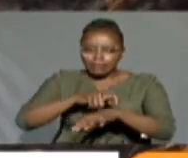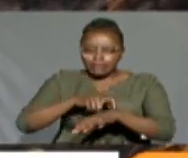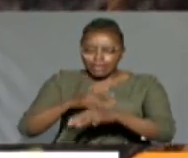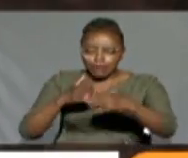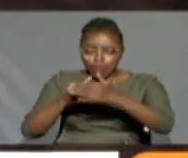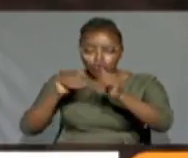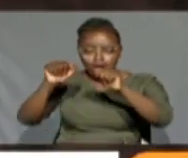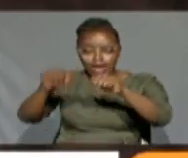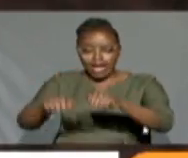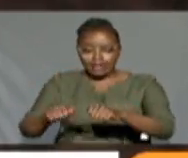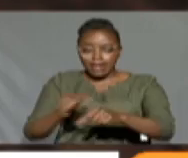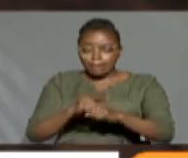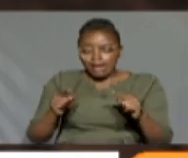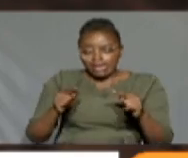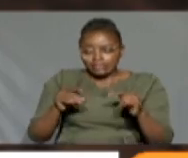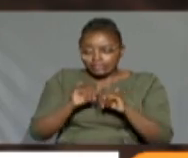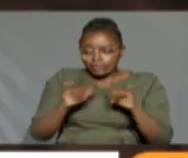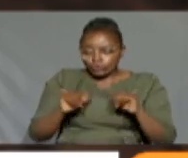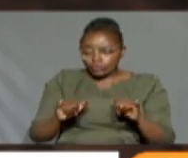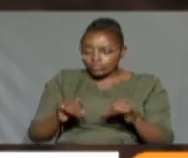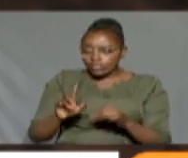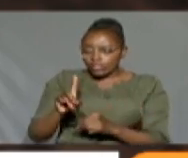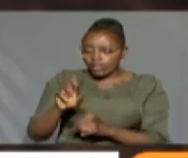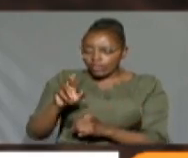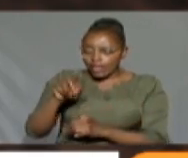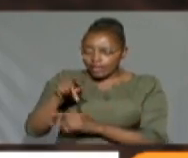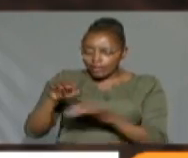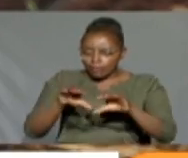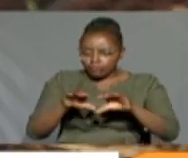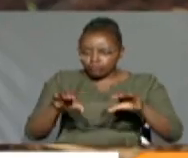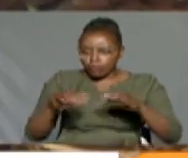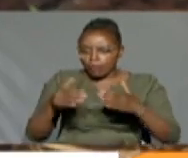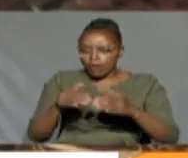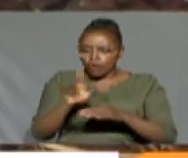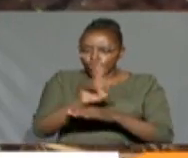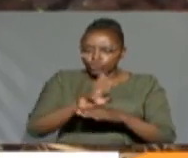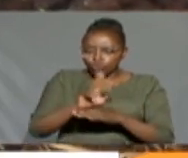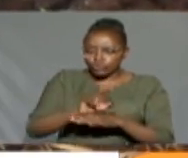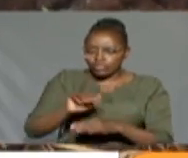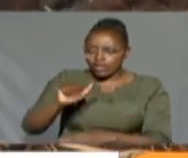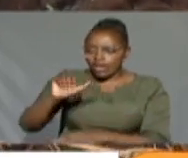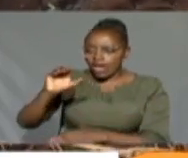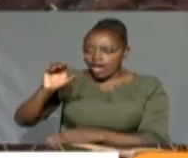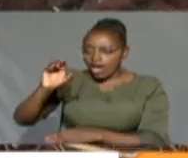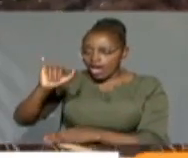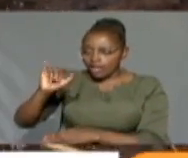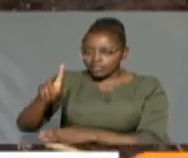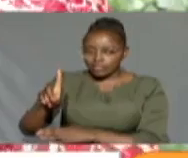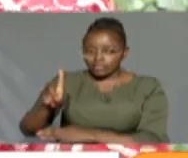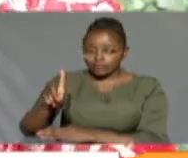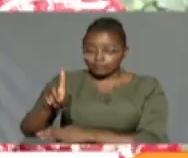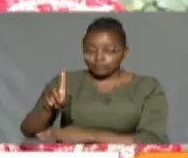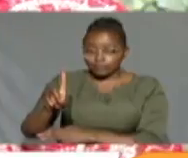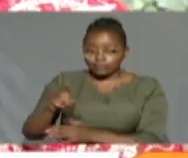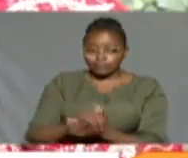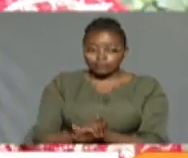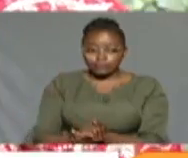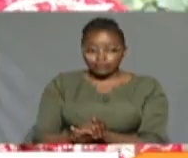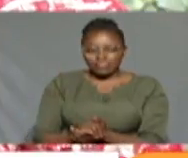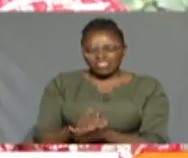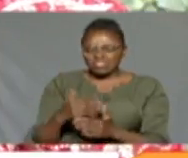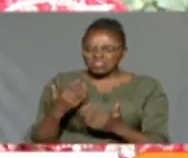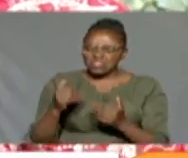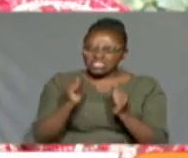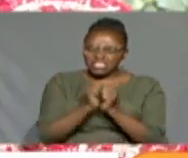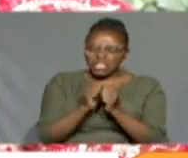be blocked and one can clean the drip lines by flushing or using phosphoric acid on the emitters. The drips can take you